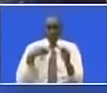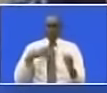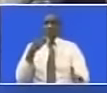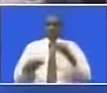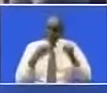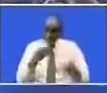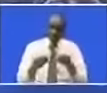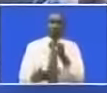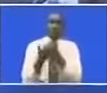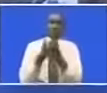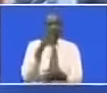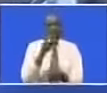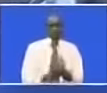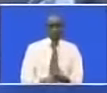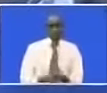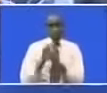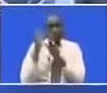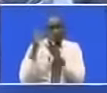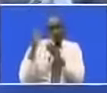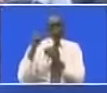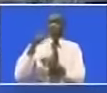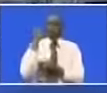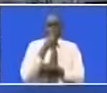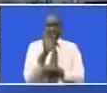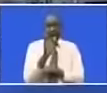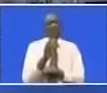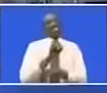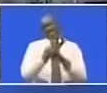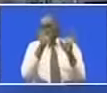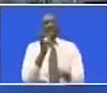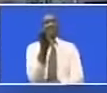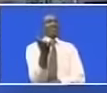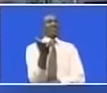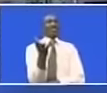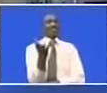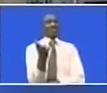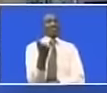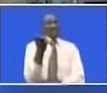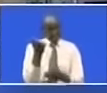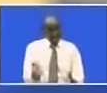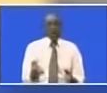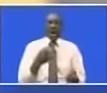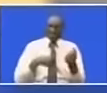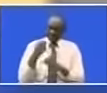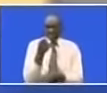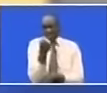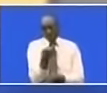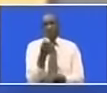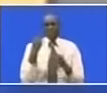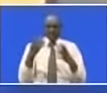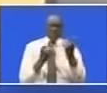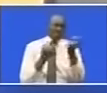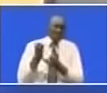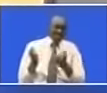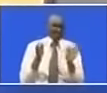kwenye kupiga kura. The hope seen on their faces. Arusha town had minimal activity. Most